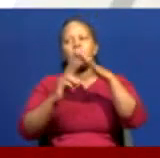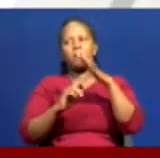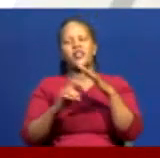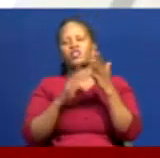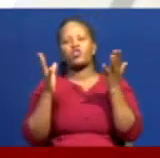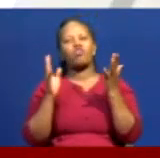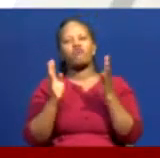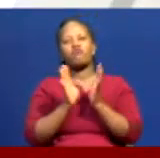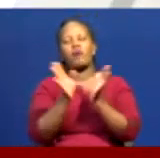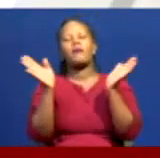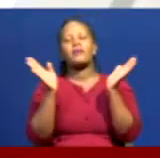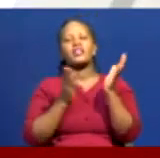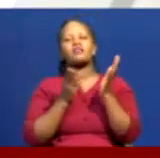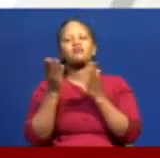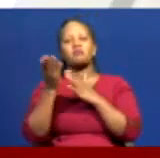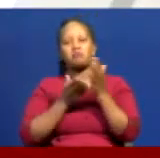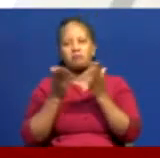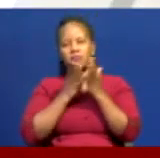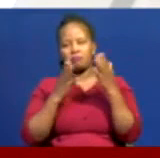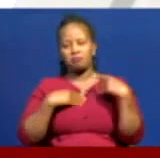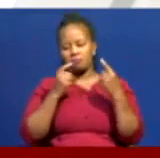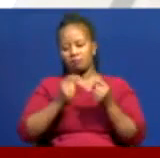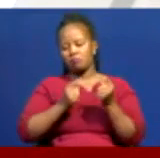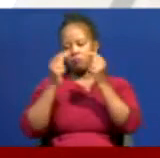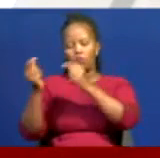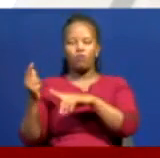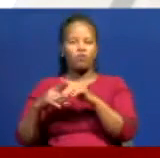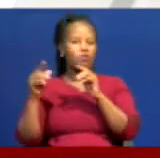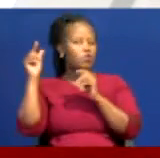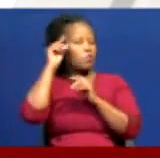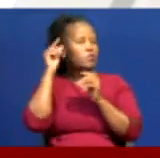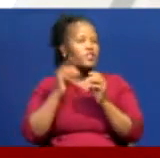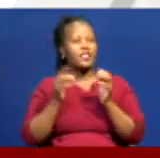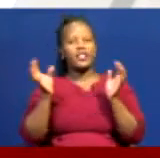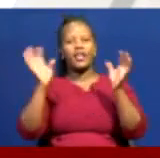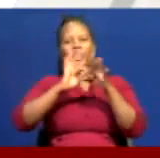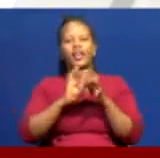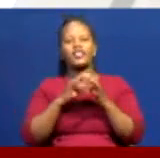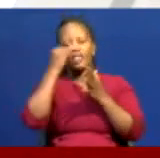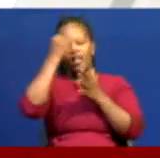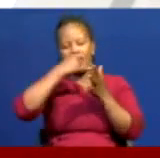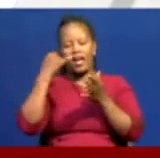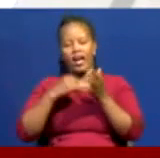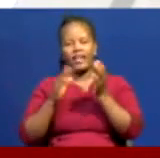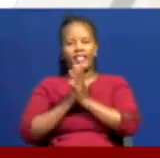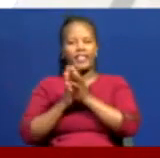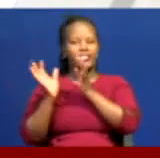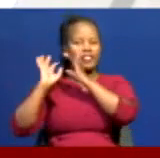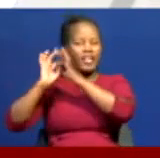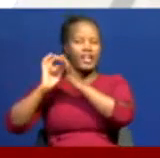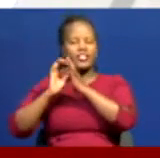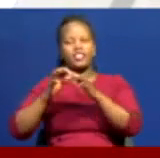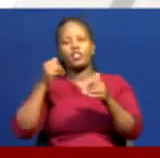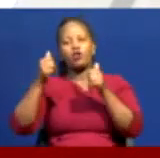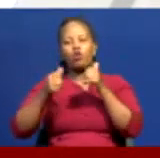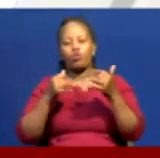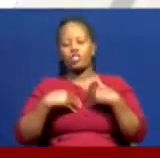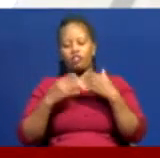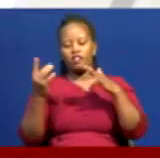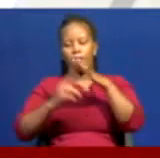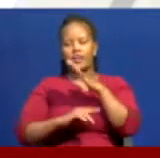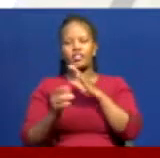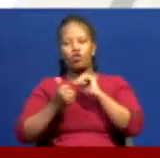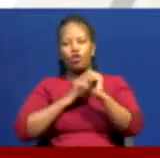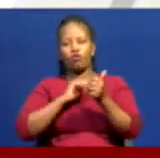hived off the Department of Gender, Culture, the Arts and Heritage, which have been hived off from the Ministry of Sport, and now we